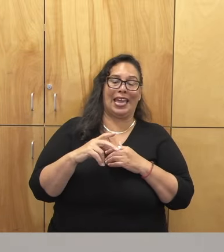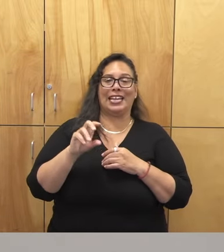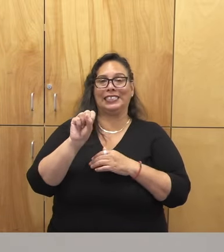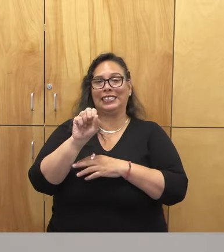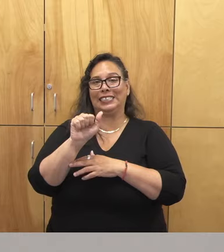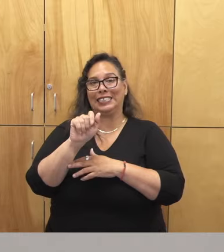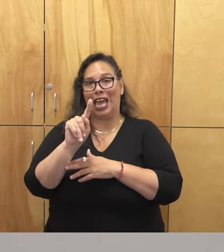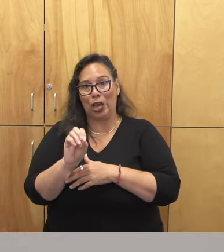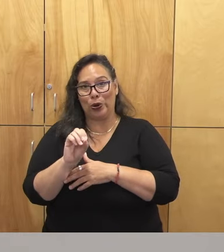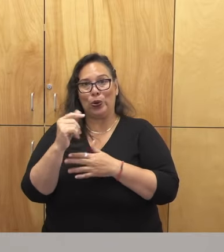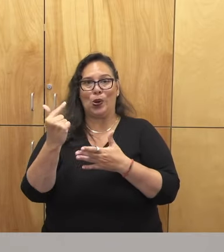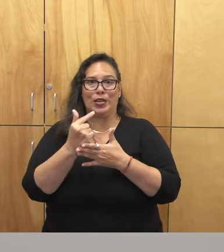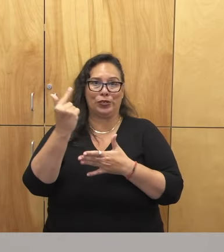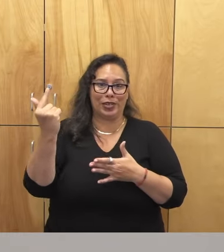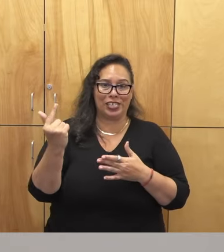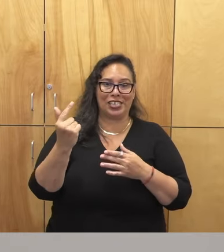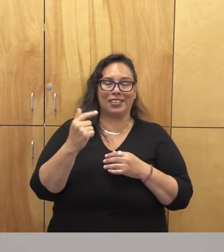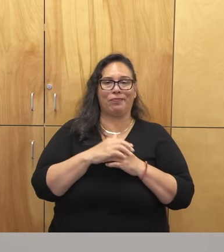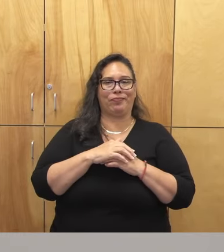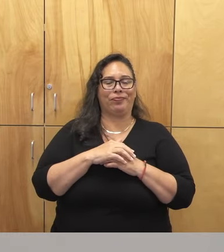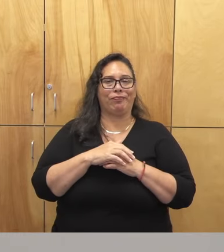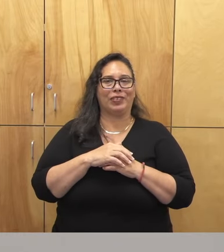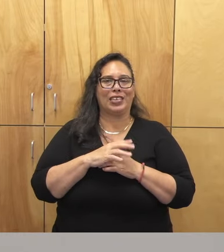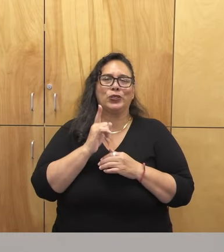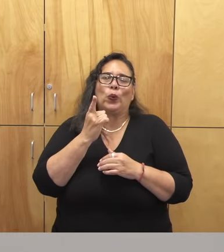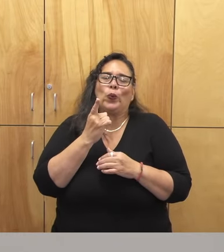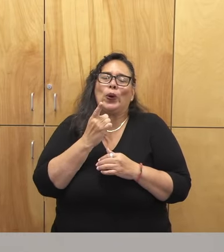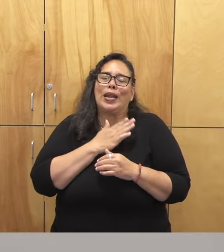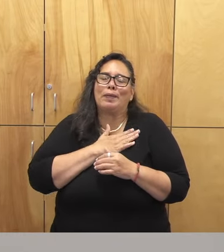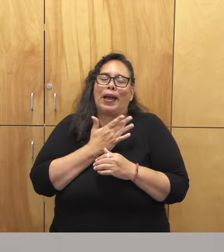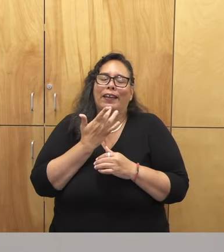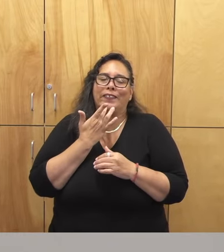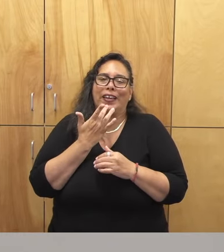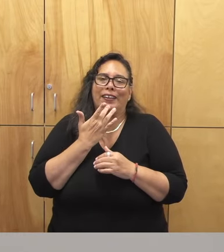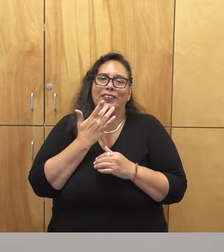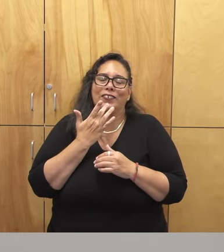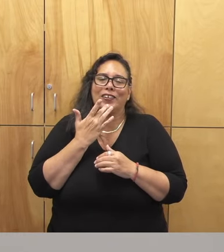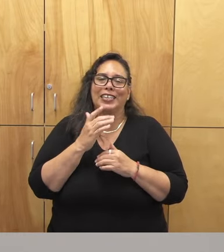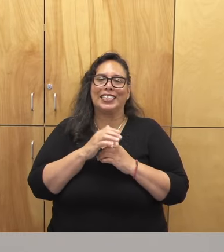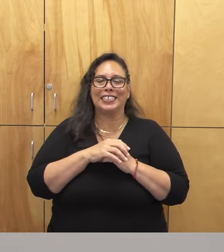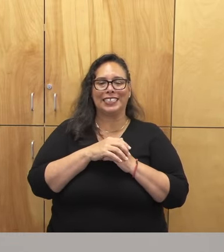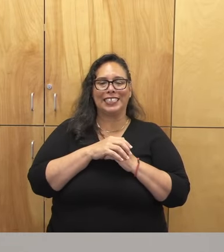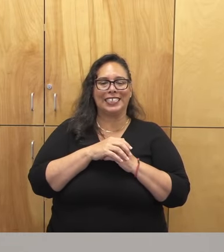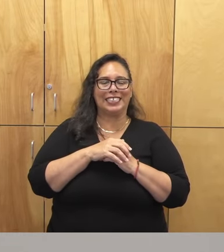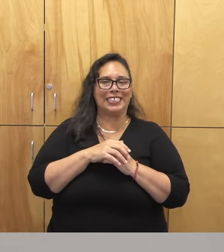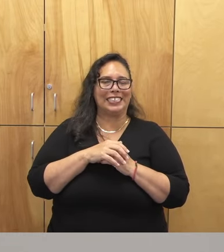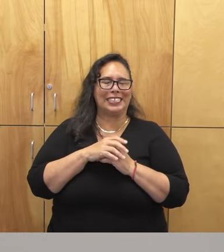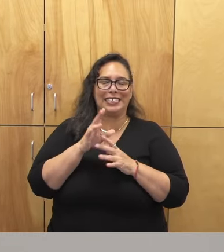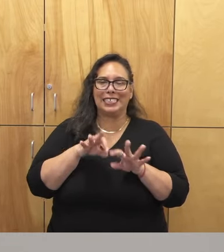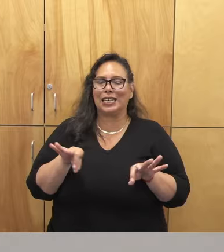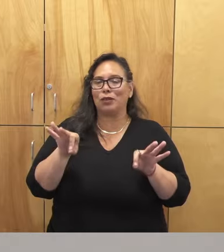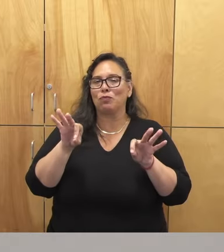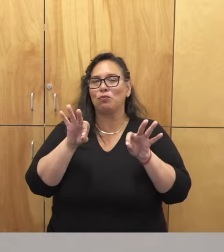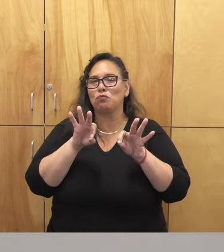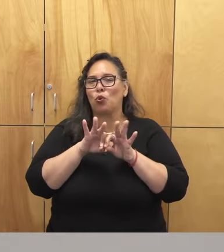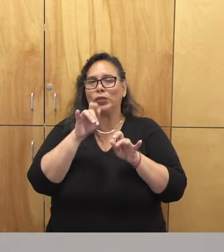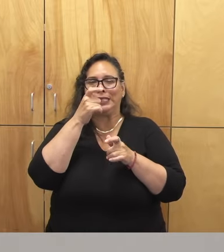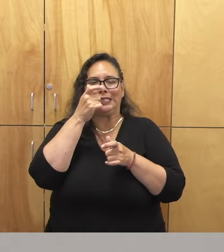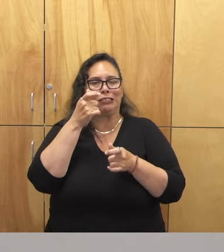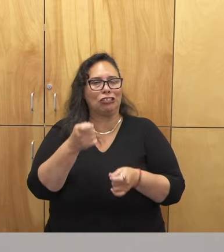graduation. And that's always one of my favorite graduations. It is such an important,